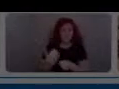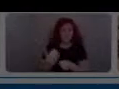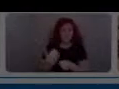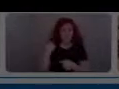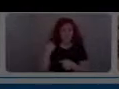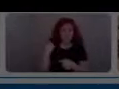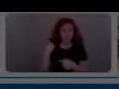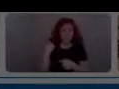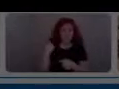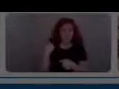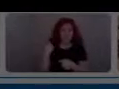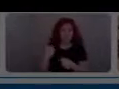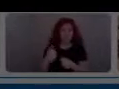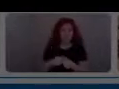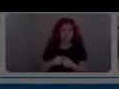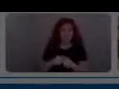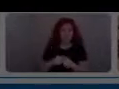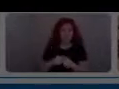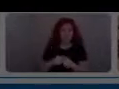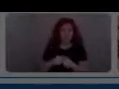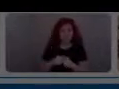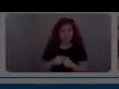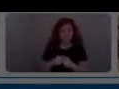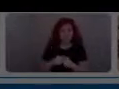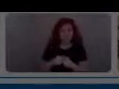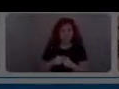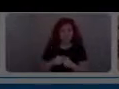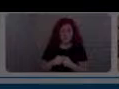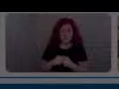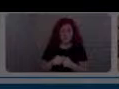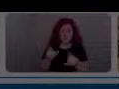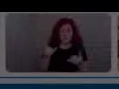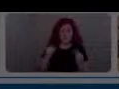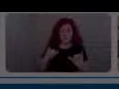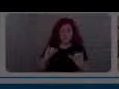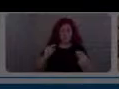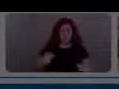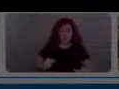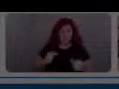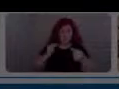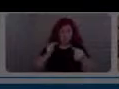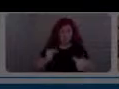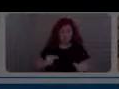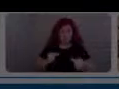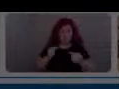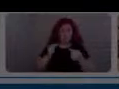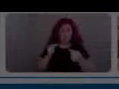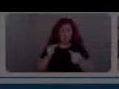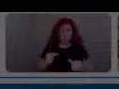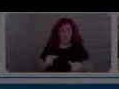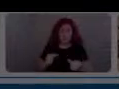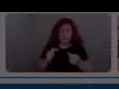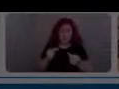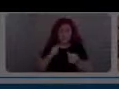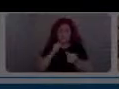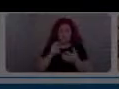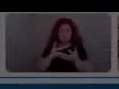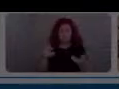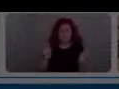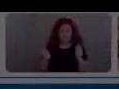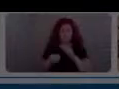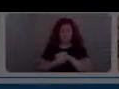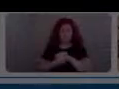10 to 15 years ago are still struggling and not much than kenya